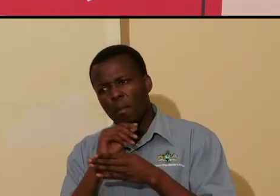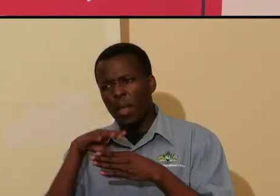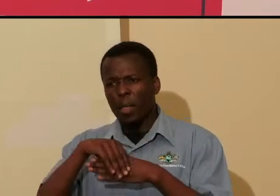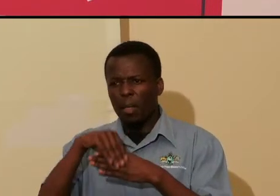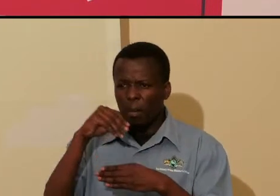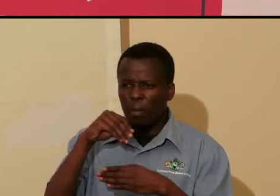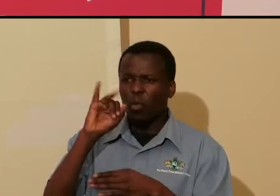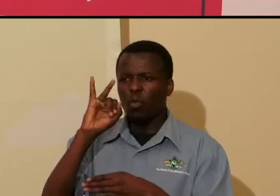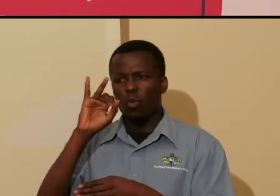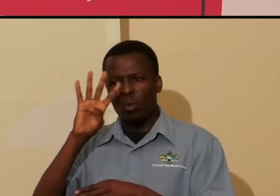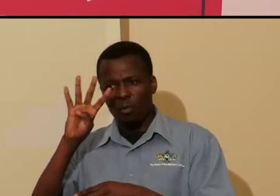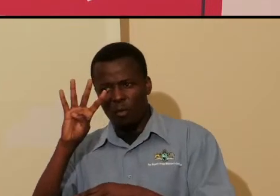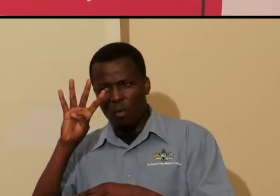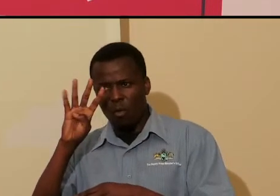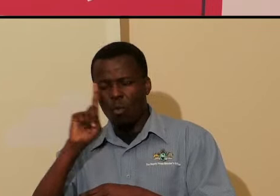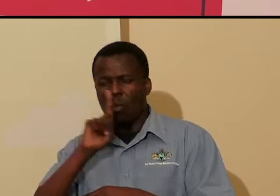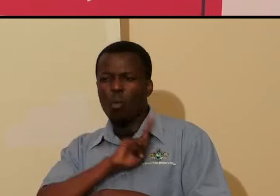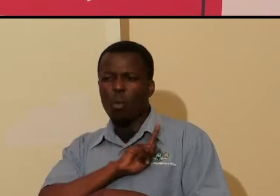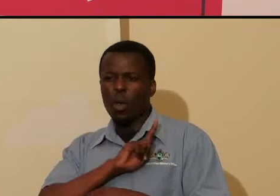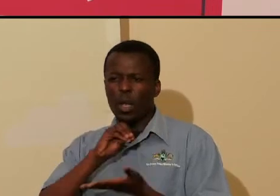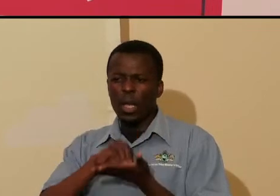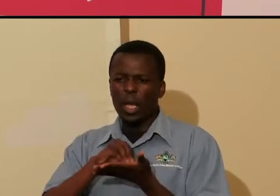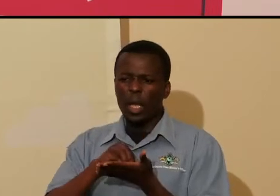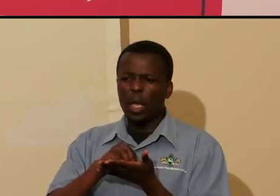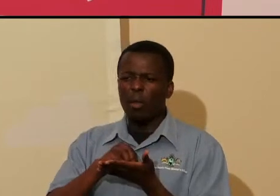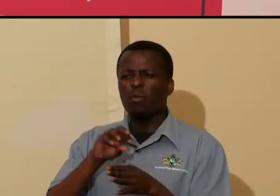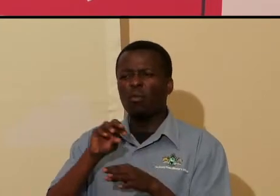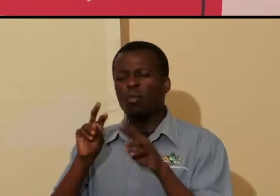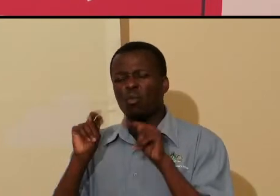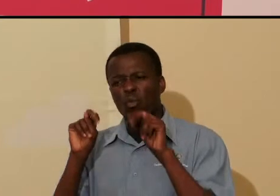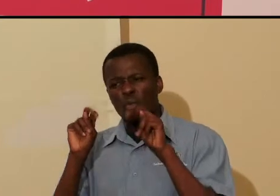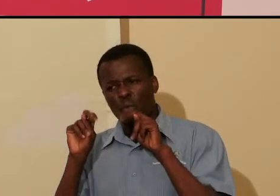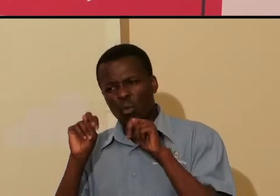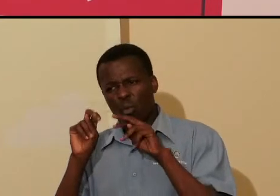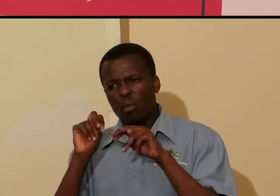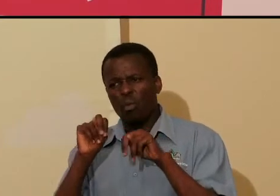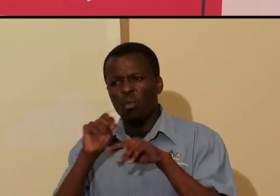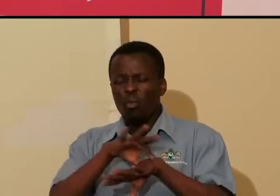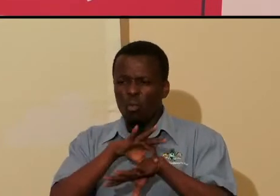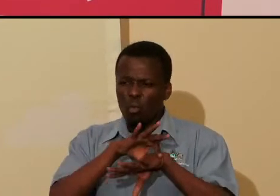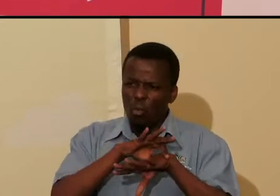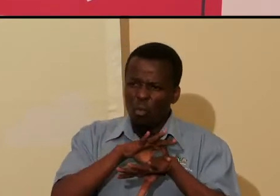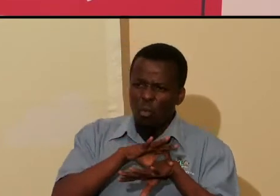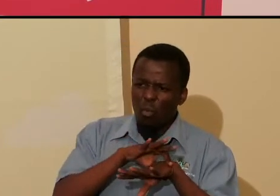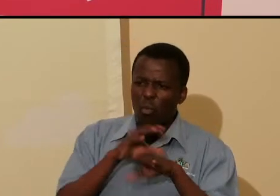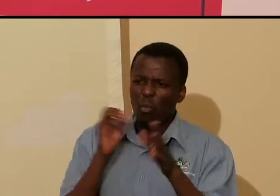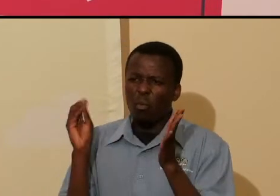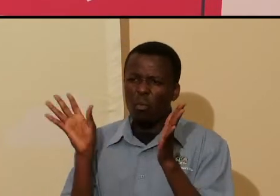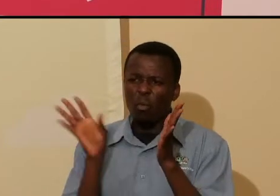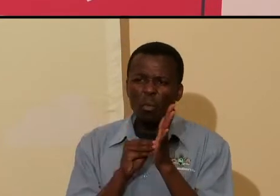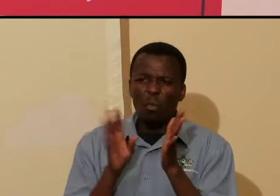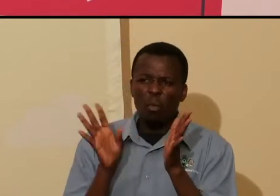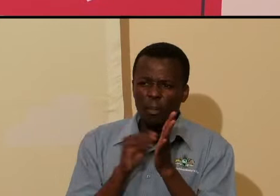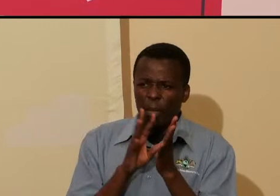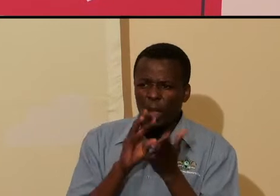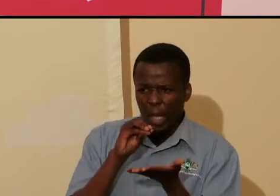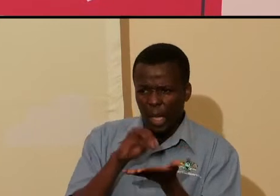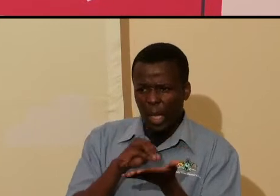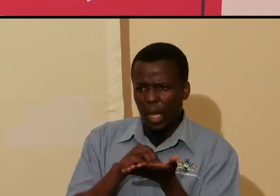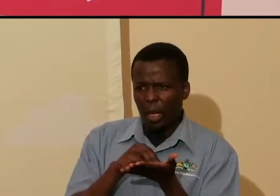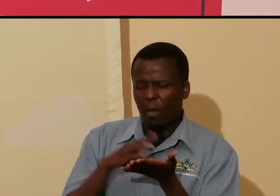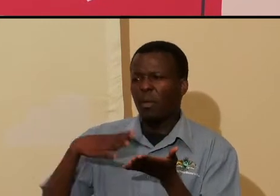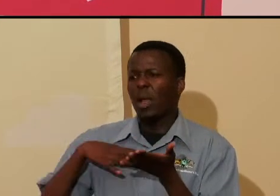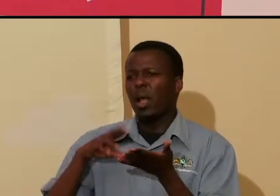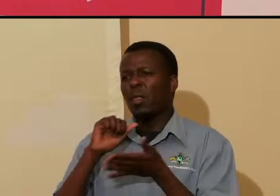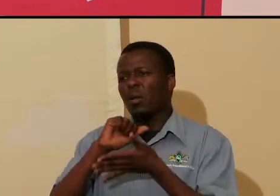there are new infections amongst adolescent girls and young women due to intergenerational sex perpetrated through cross-border trucks. You know